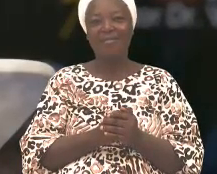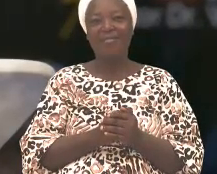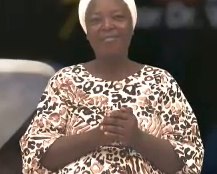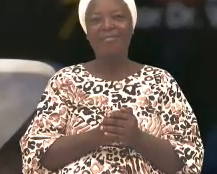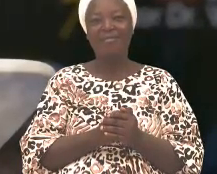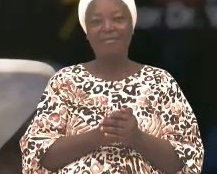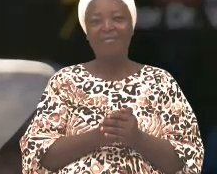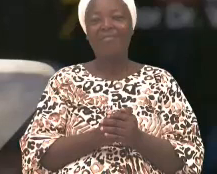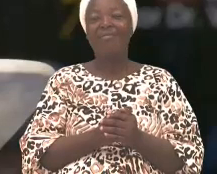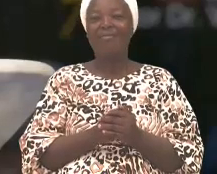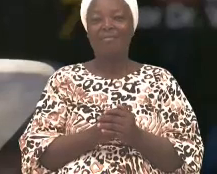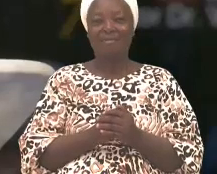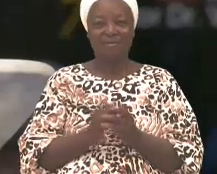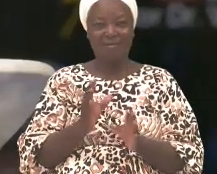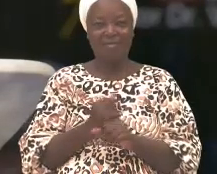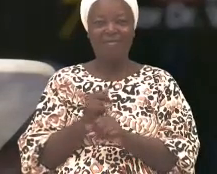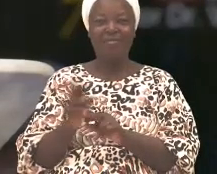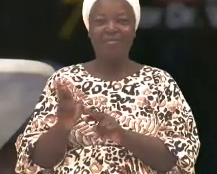Get ready.